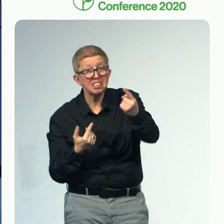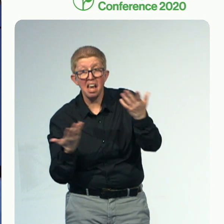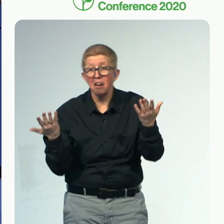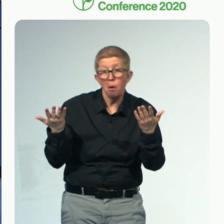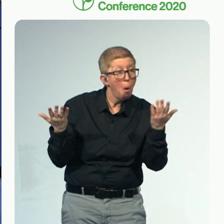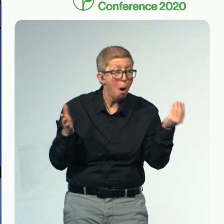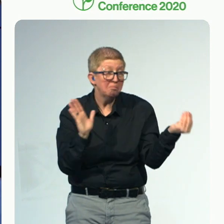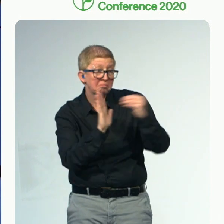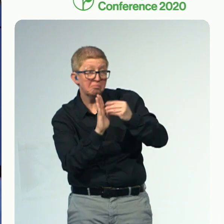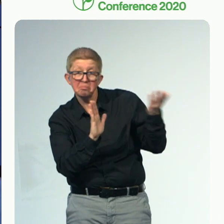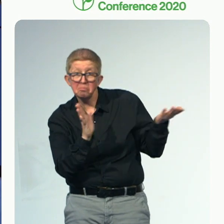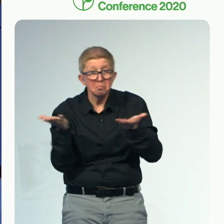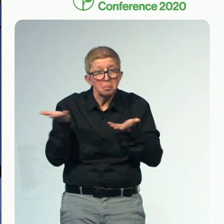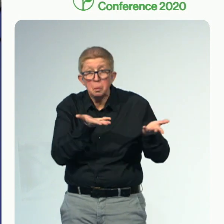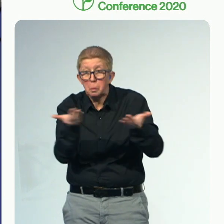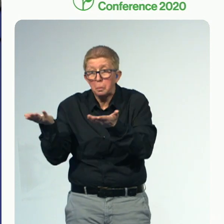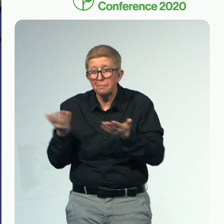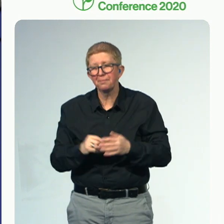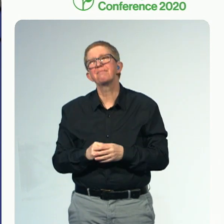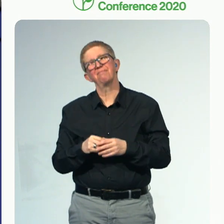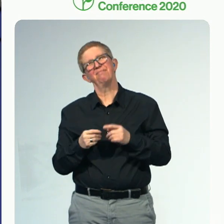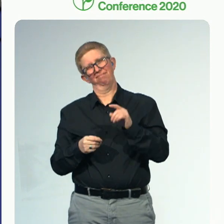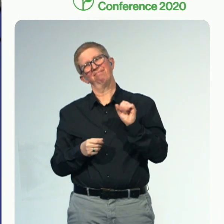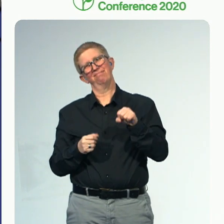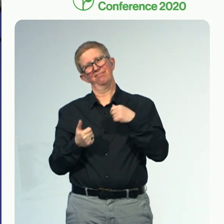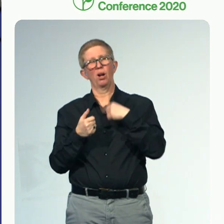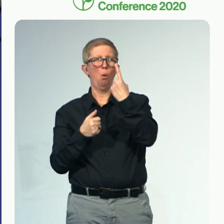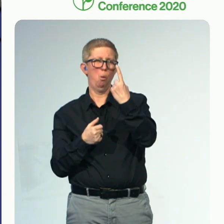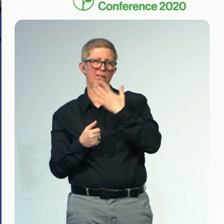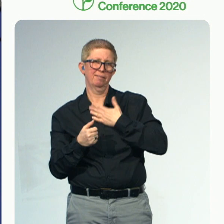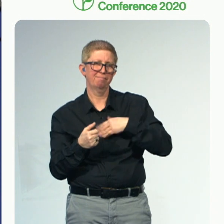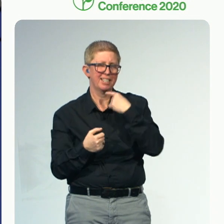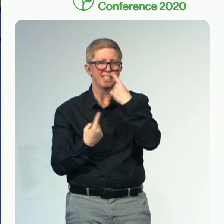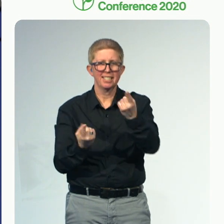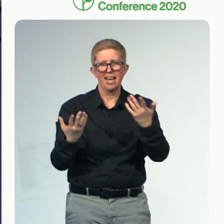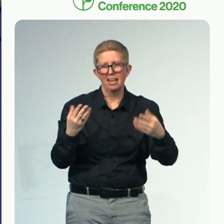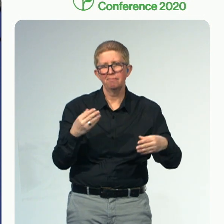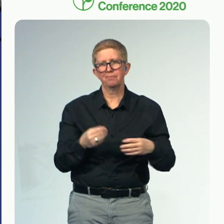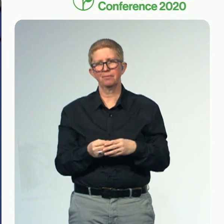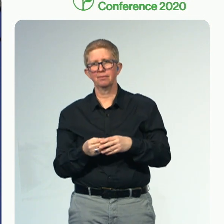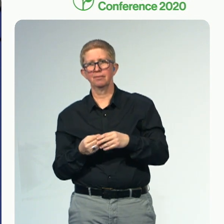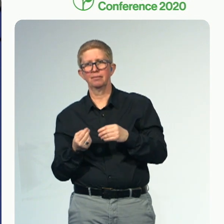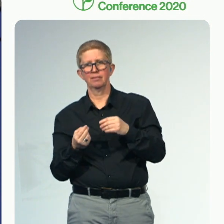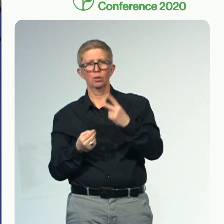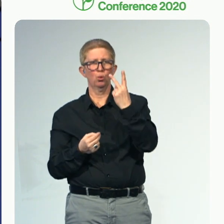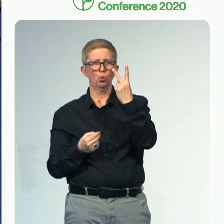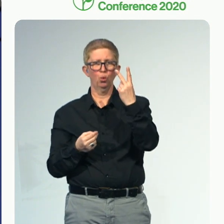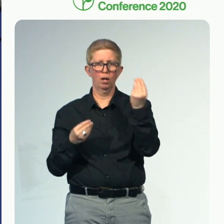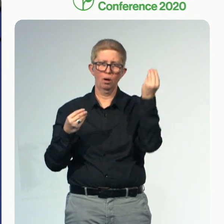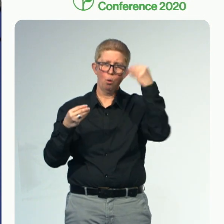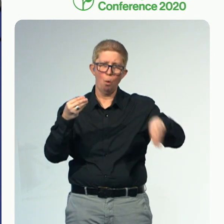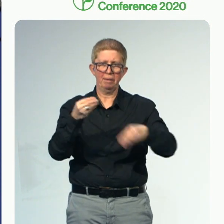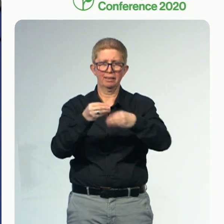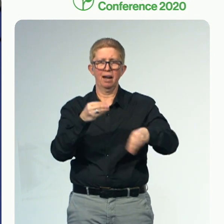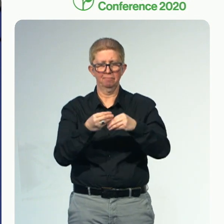contribution? Thank you. I'd like to add something. I'd like to put together two of the comments that you made, Nafisa, because on the one hand, finances are absolutely important.